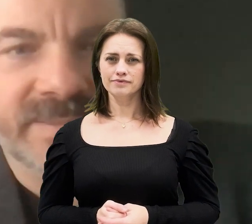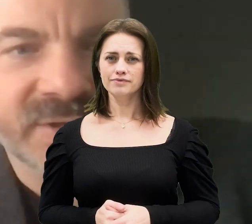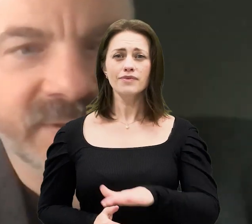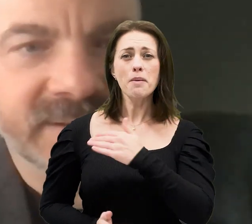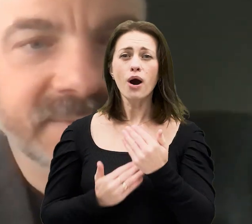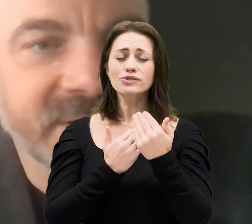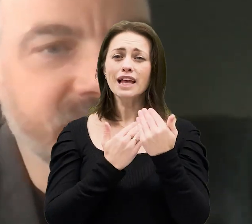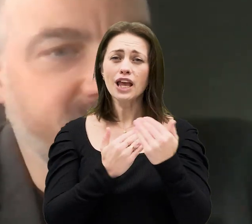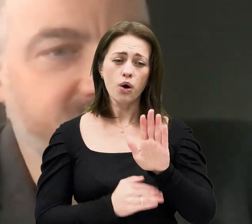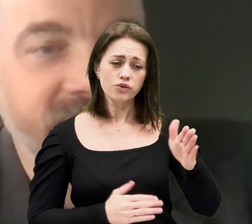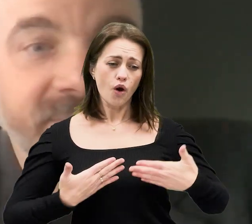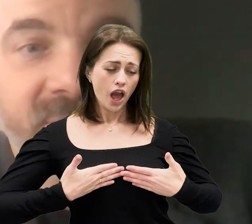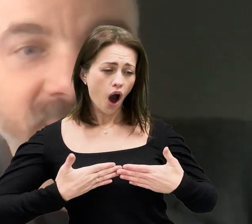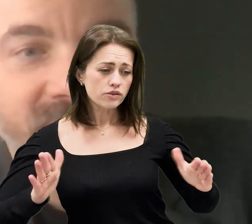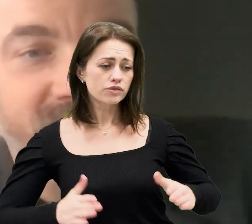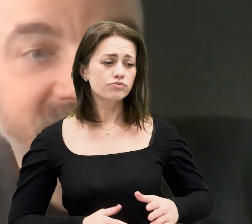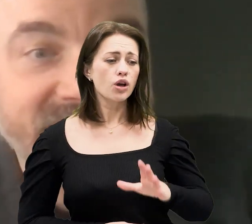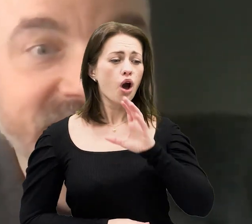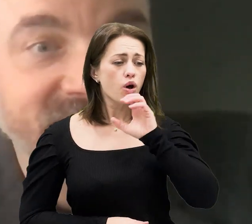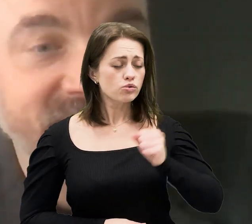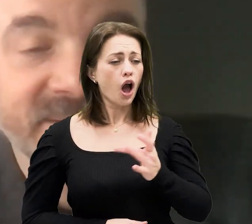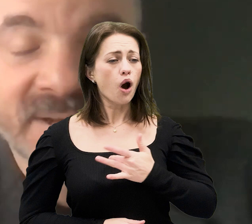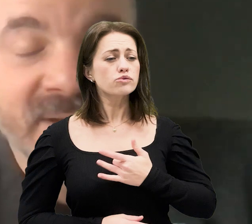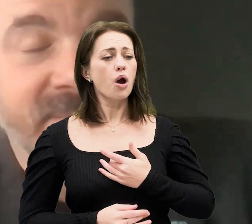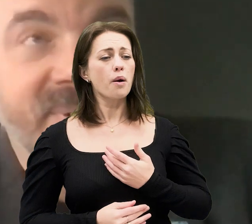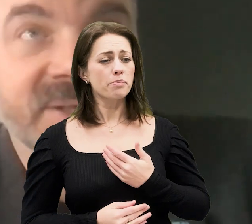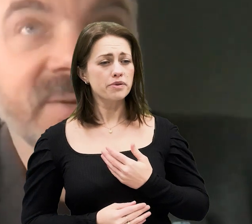Thank you very much, Vater. Thank you very much for your openness.